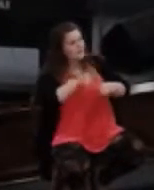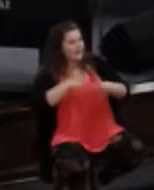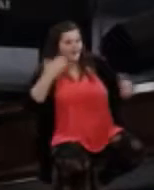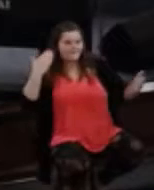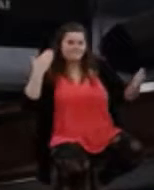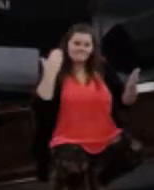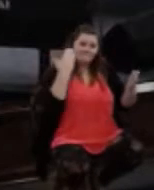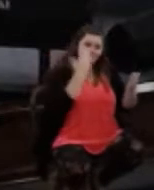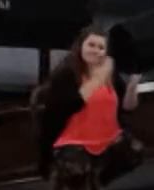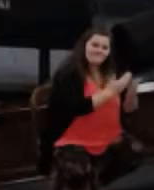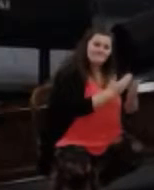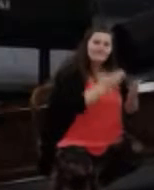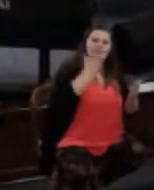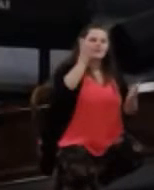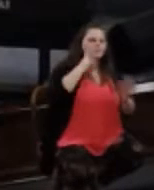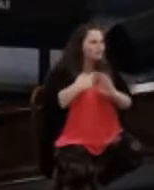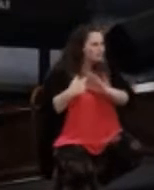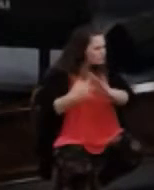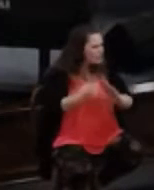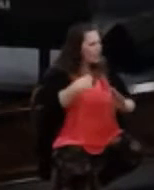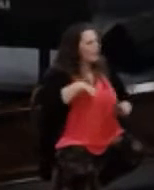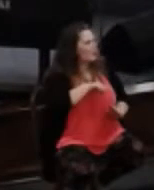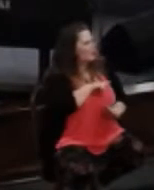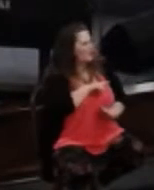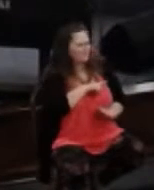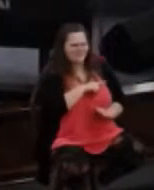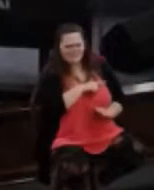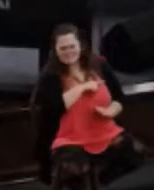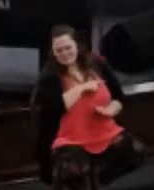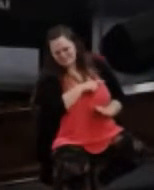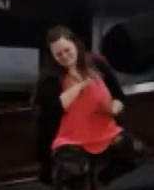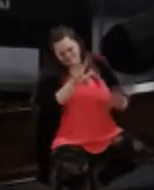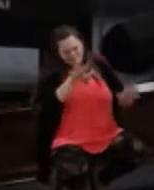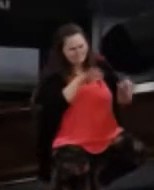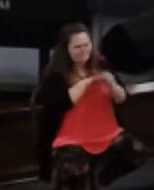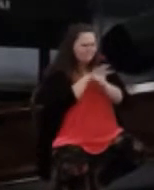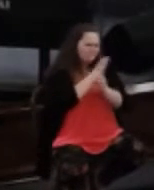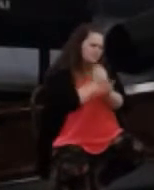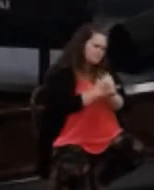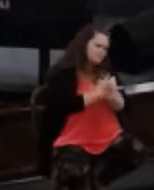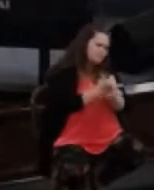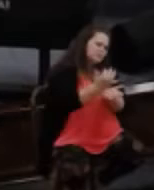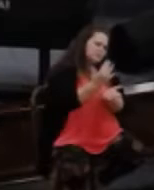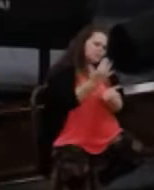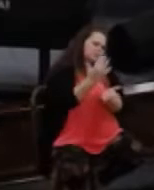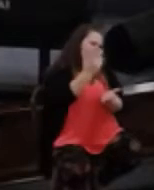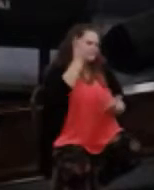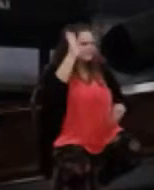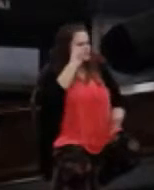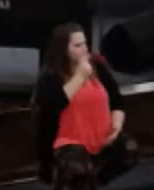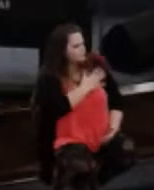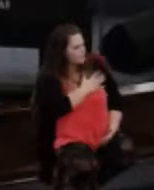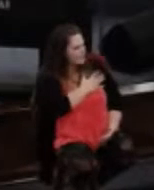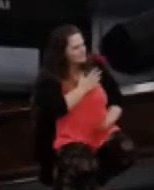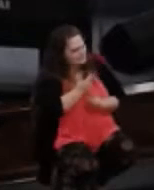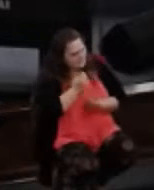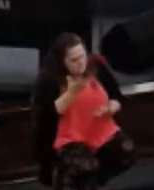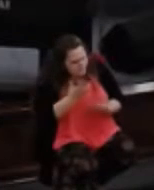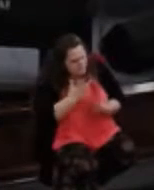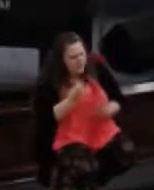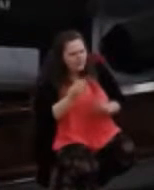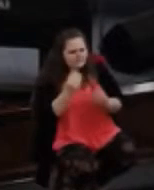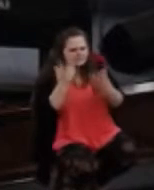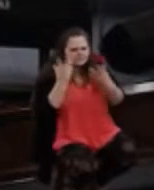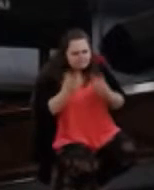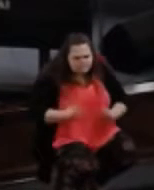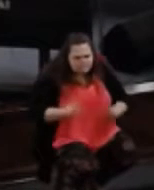show the immeasurable riches of his grace expressed in kindness towards